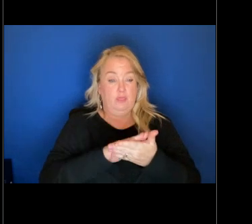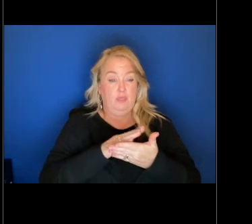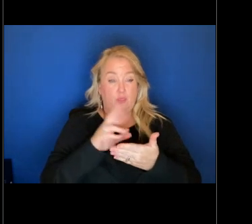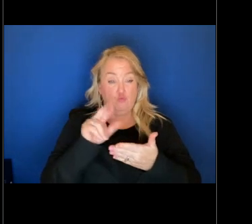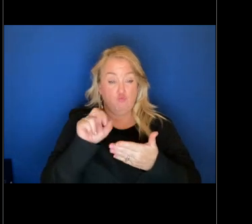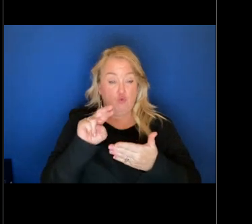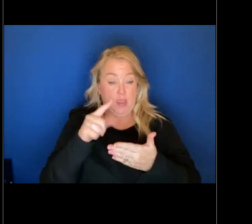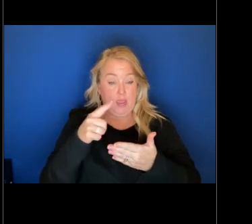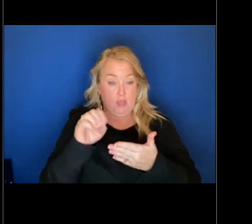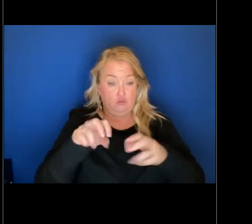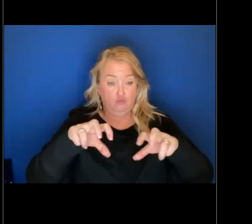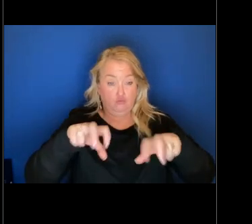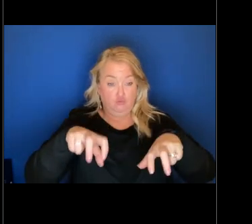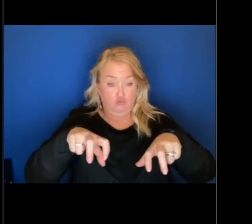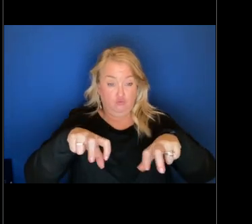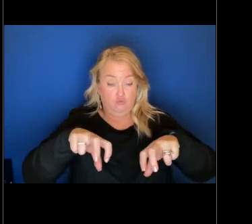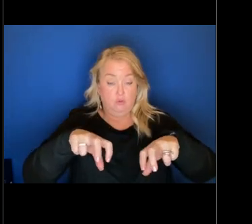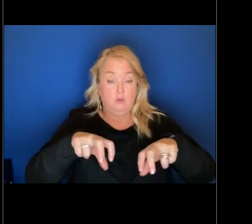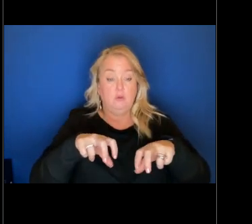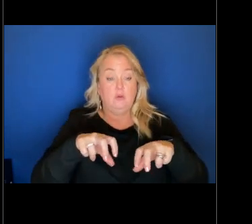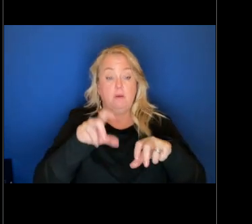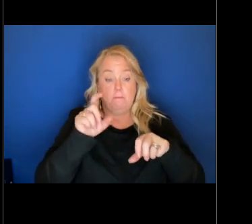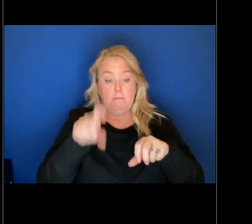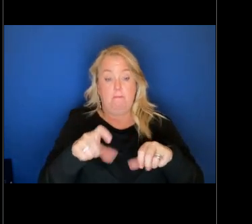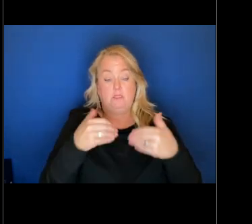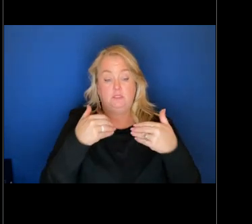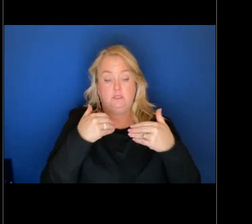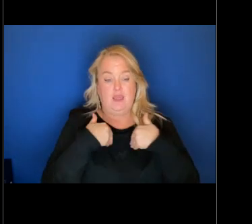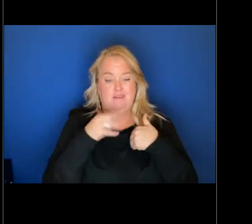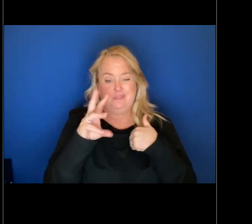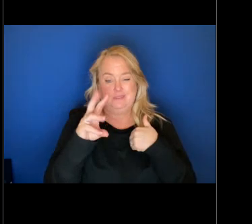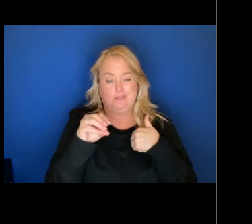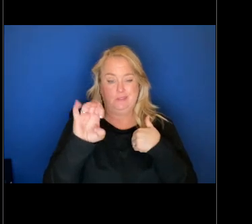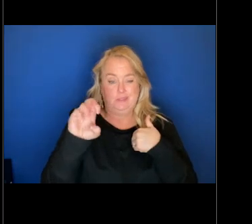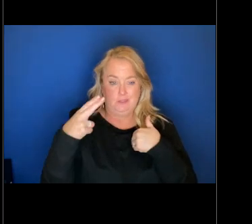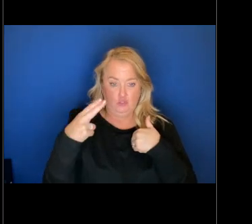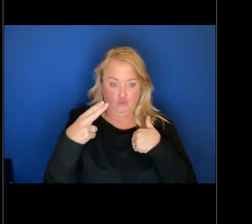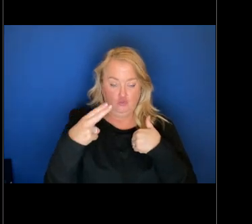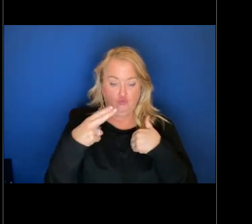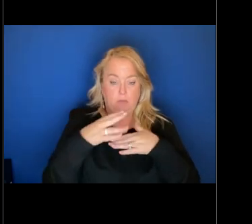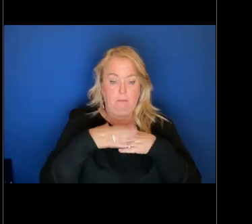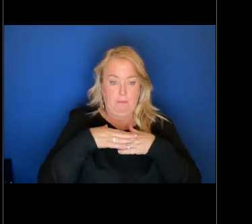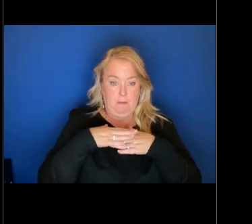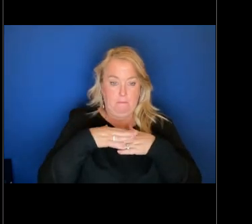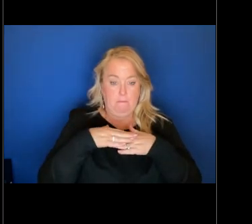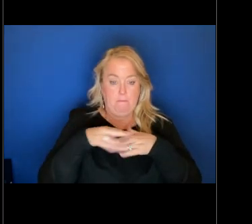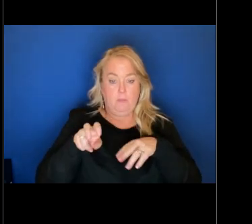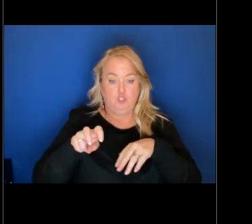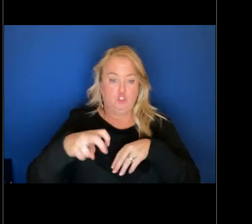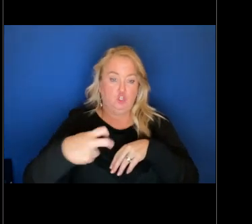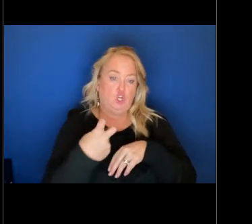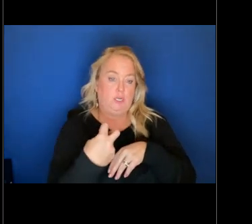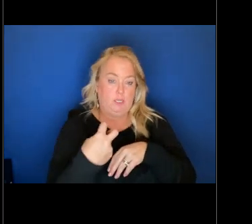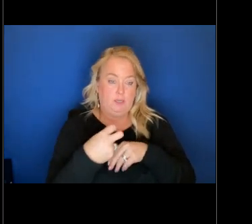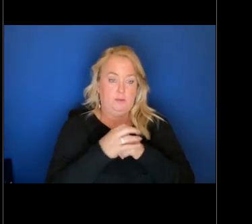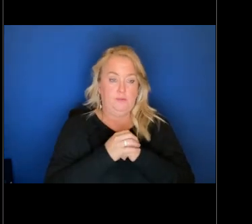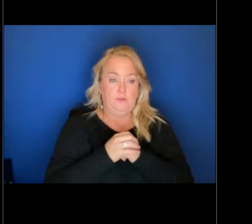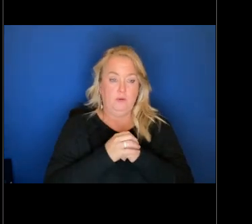base of the U must have a 60-inch minimum turning diameter.